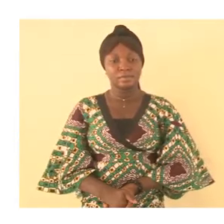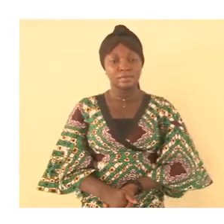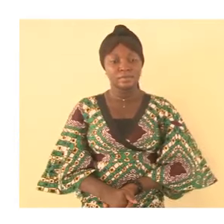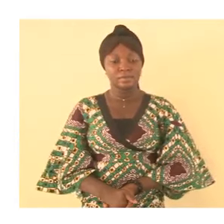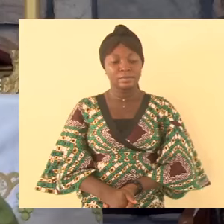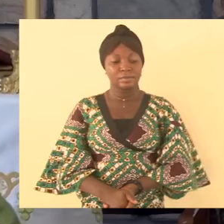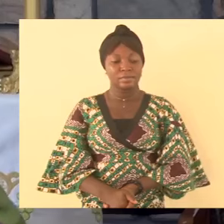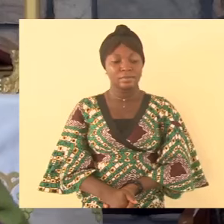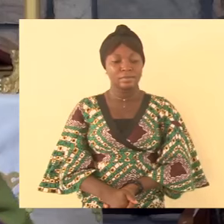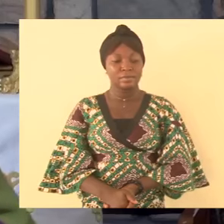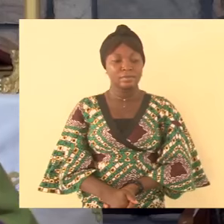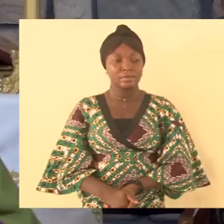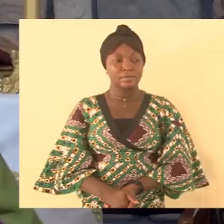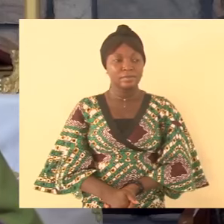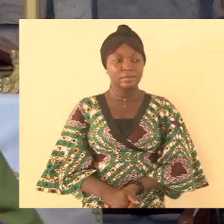Yes, Ebenezer.